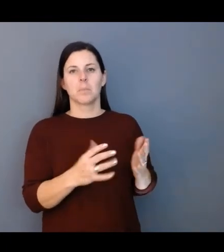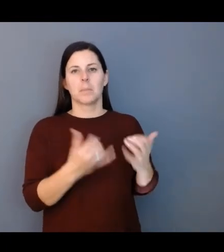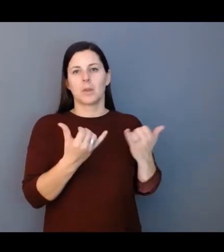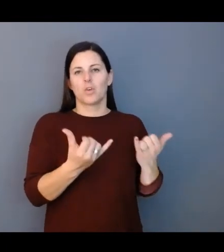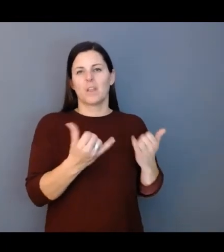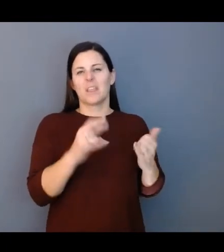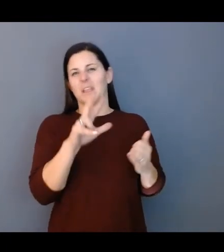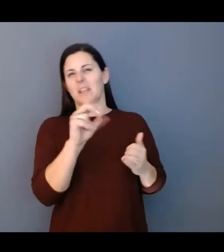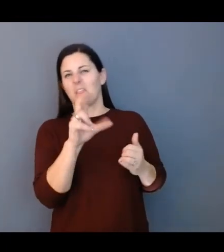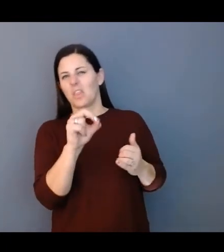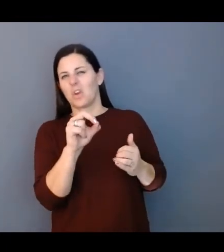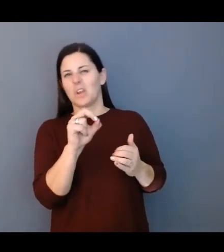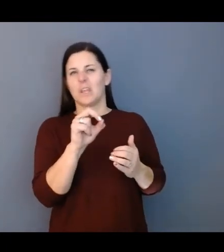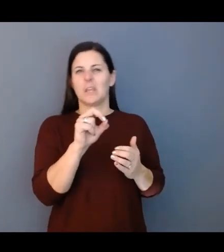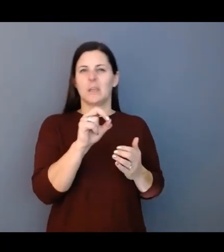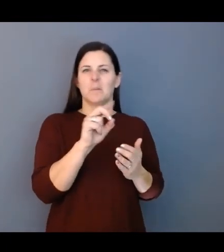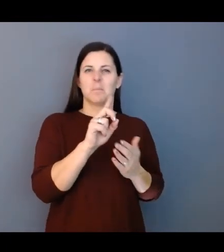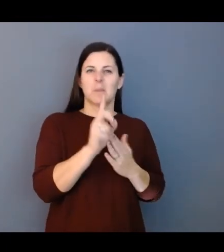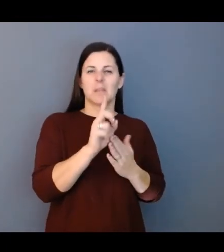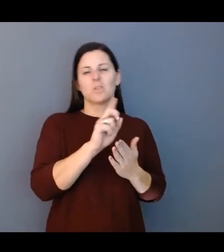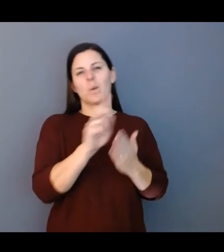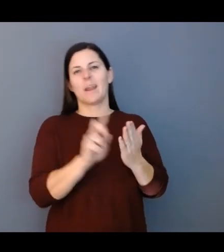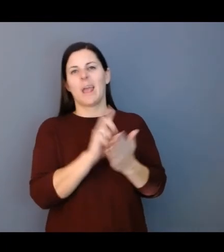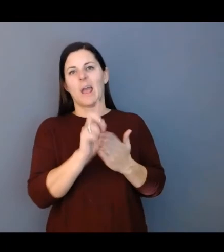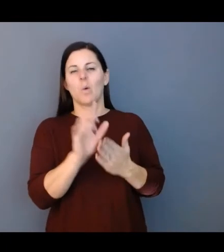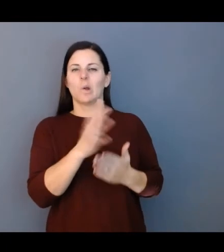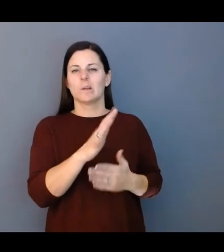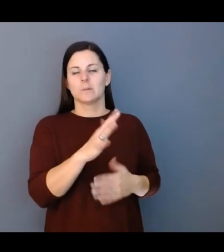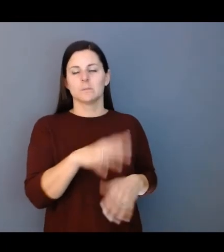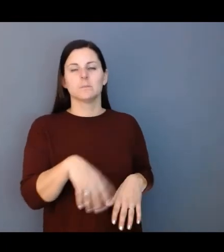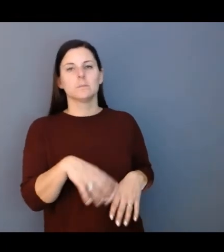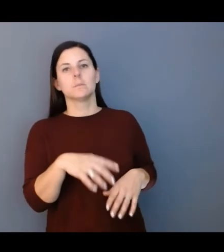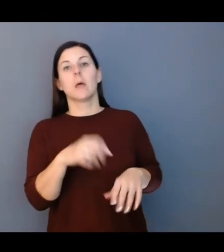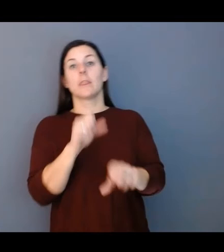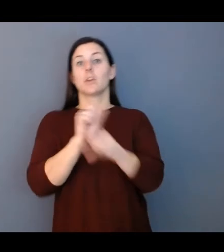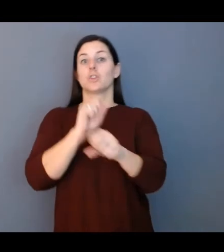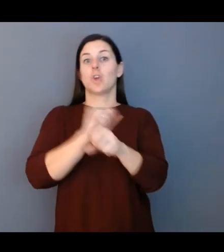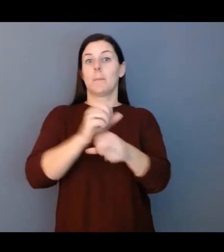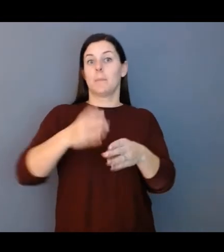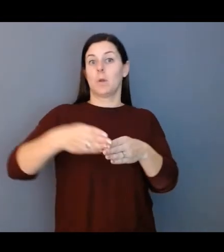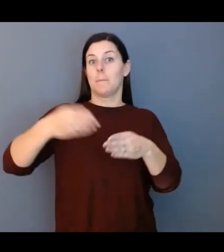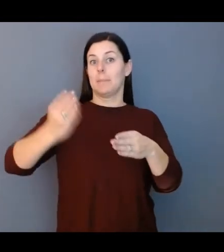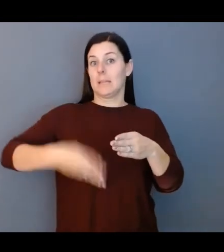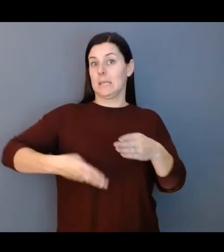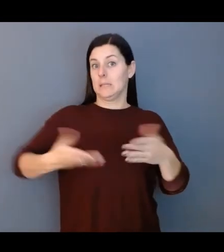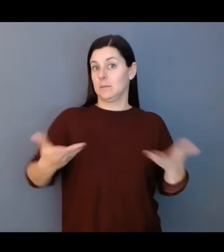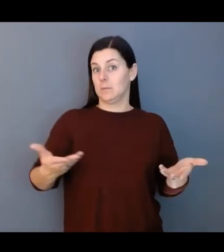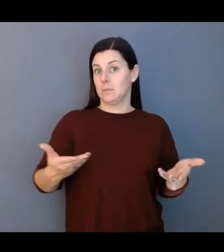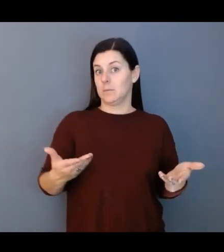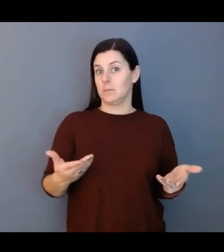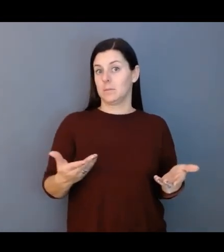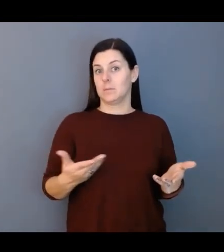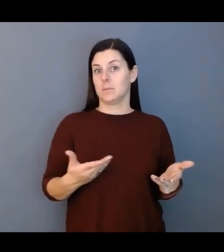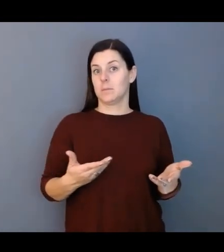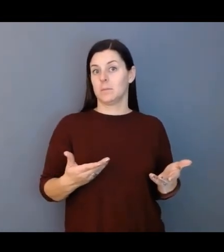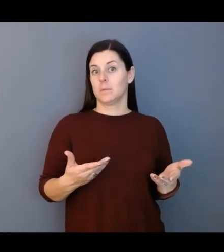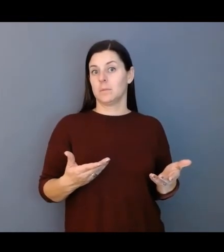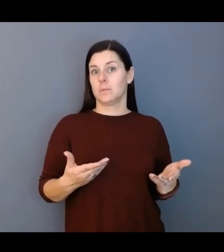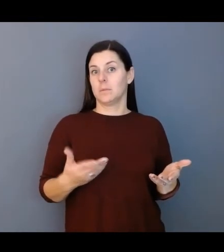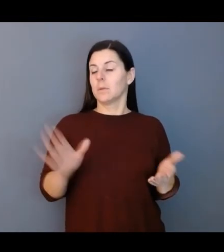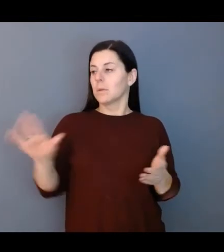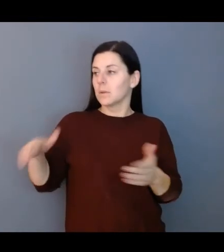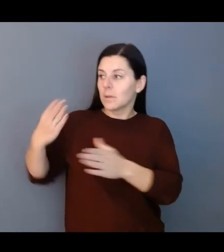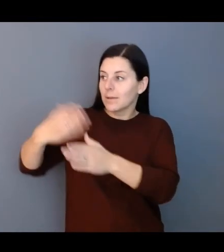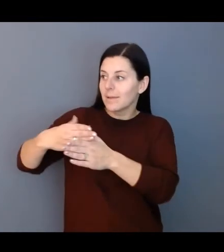timeline, but currently it is like 30 to 1 hour. So once the job is completed, you like